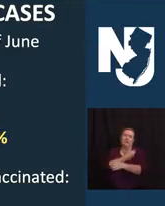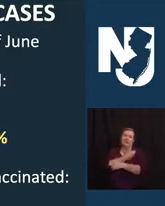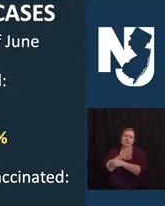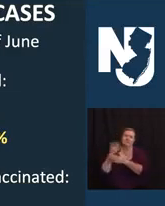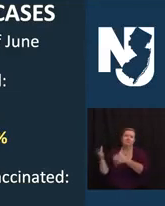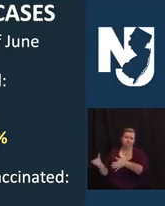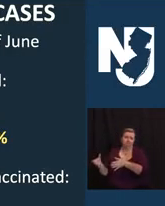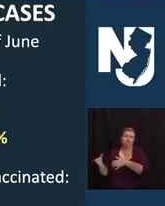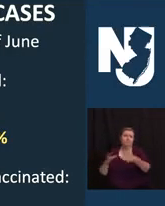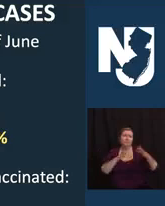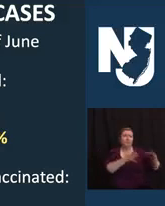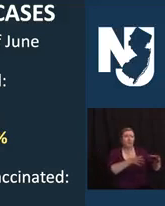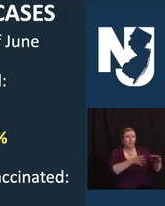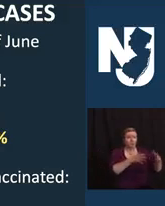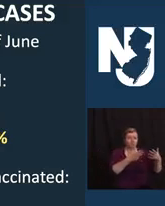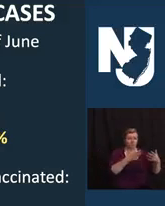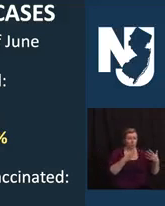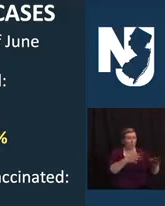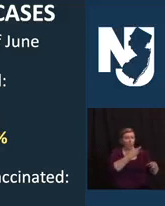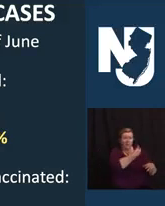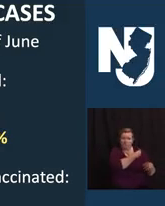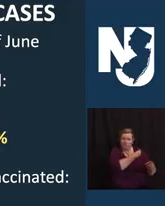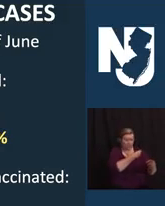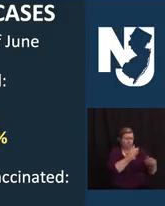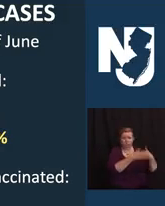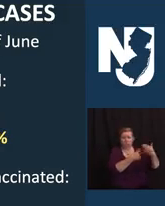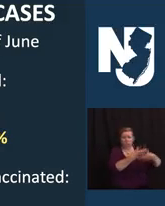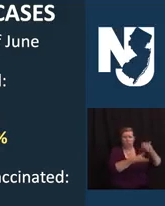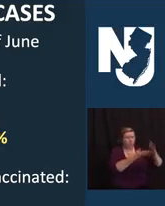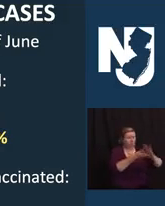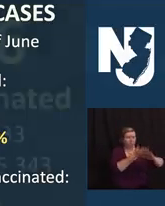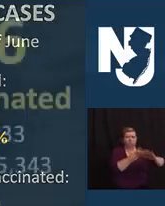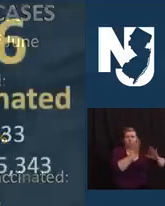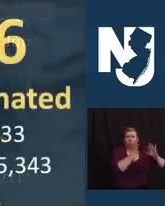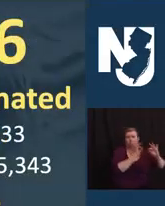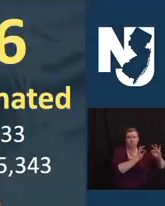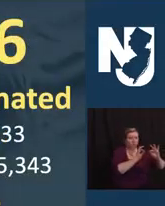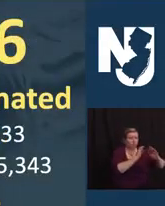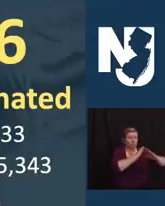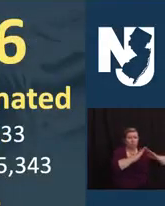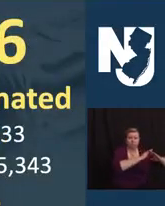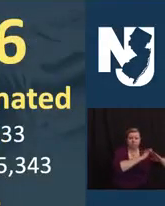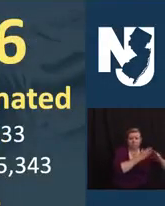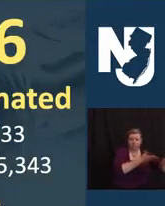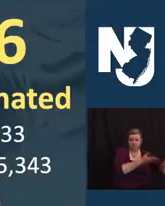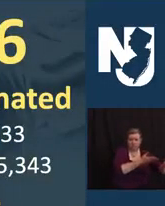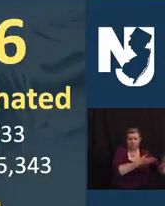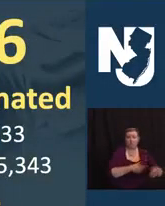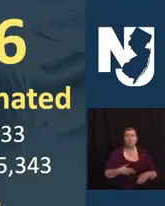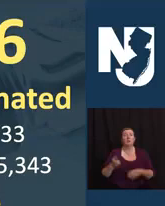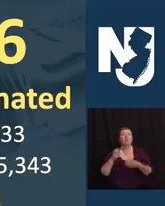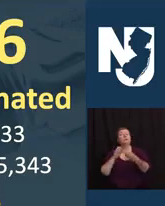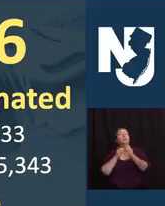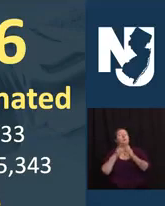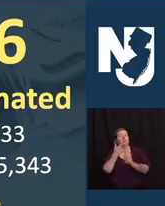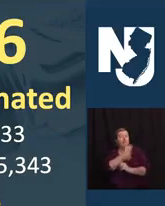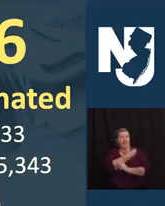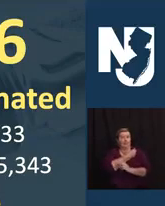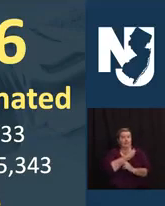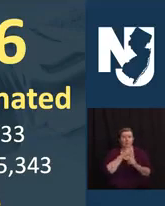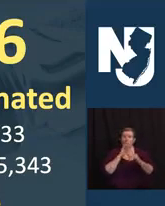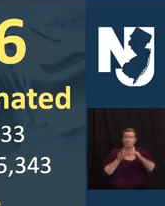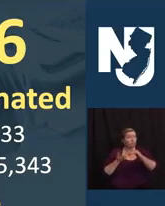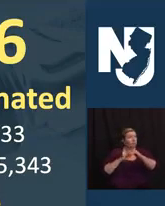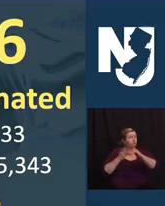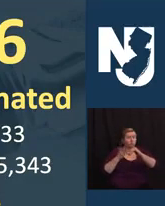pandemic among the unvaccinated. And thankfully, our vaccination numbers continue to climb. Today, we are reporting a total